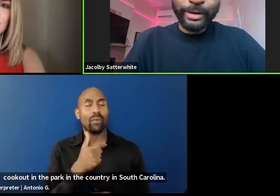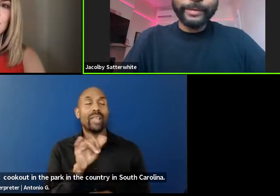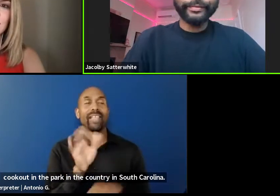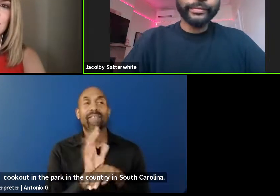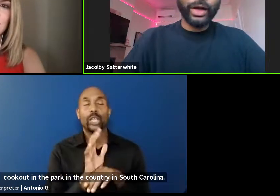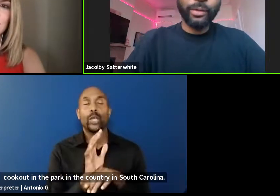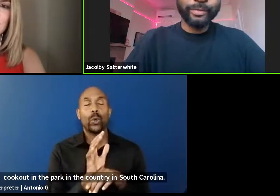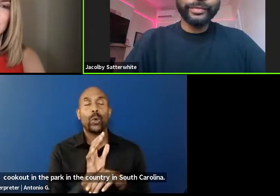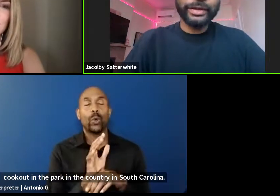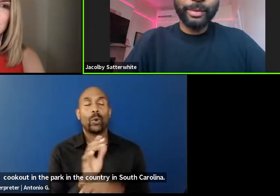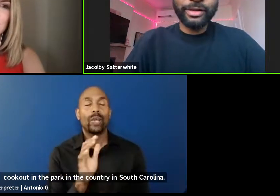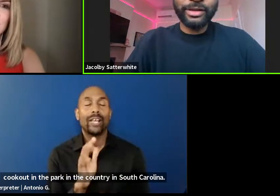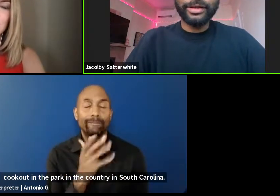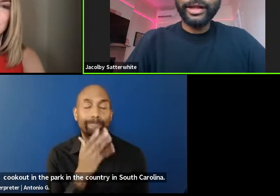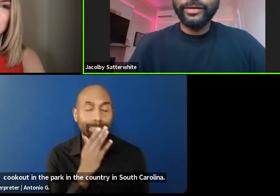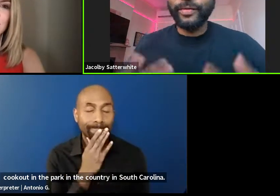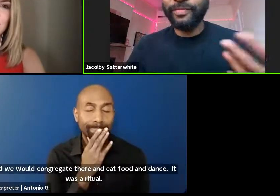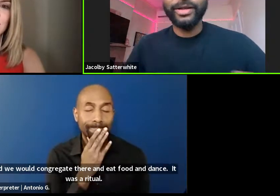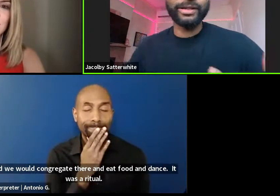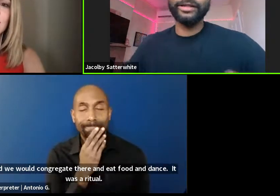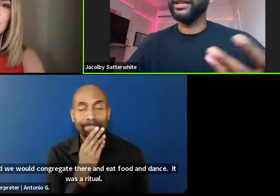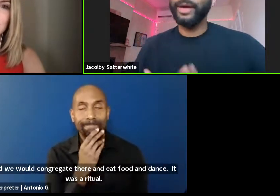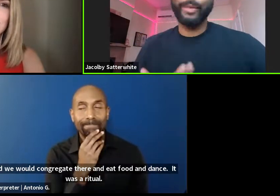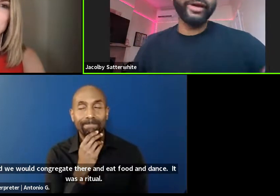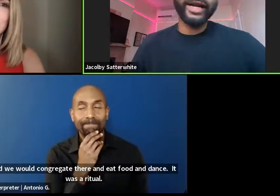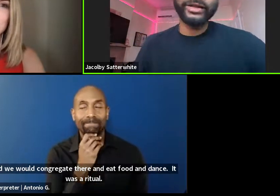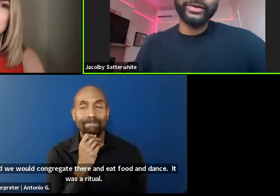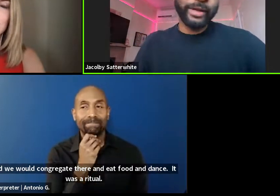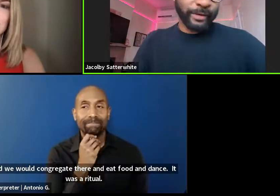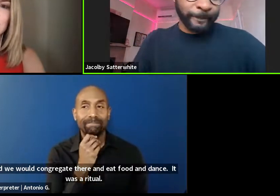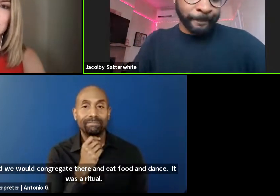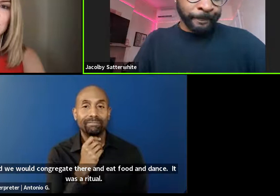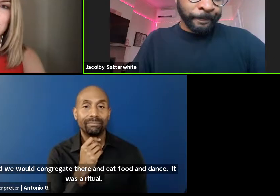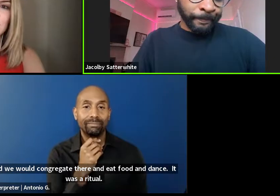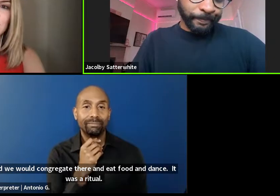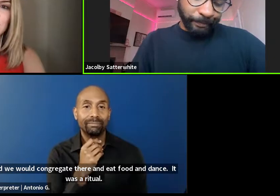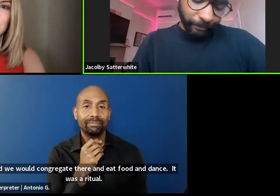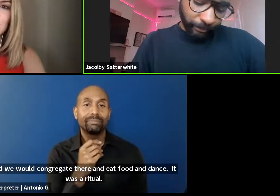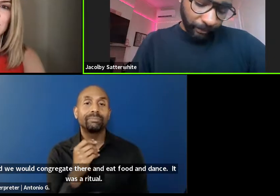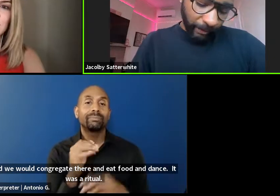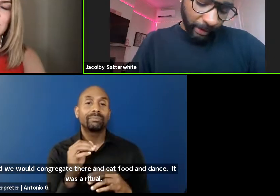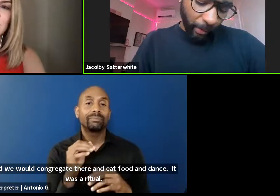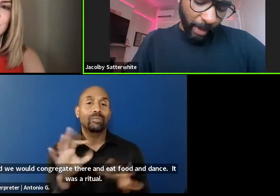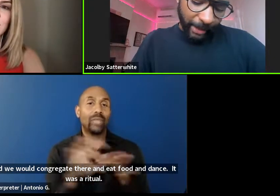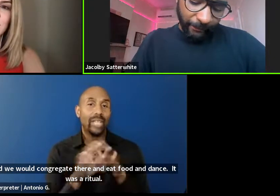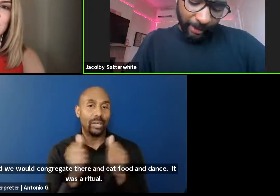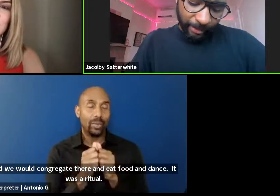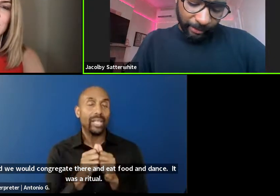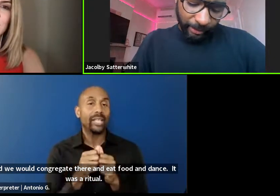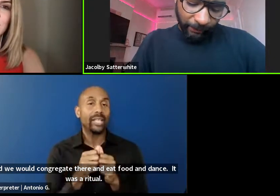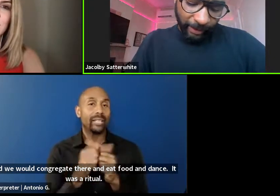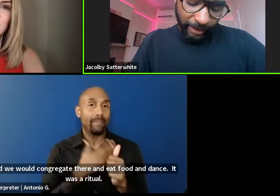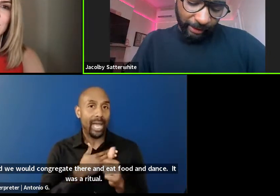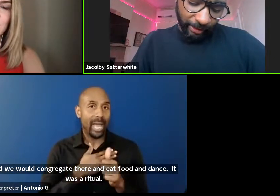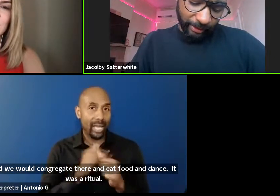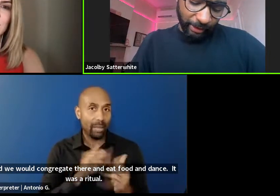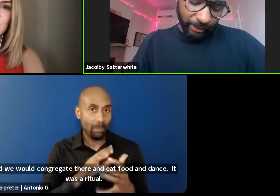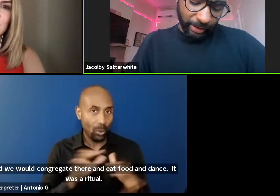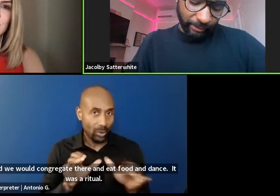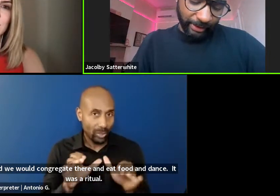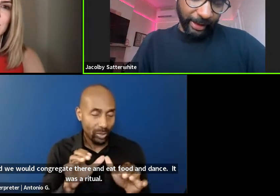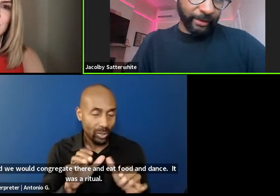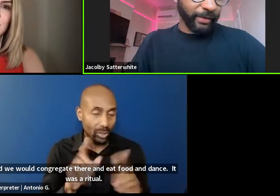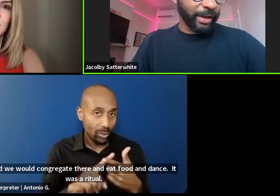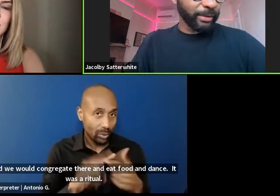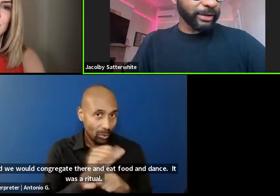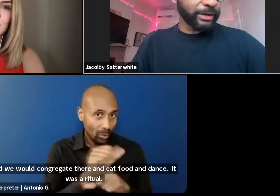you know, deep into my practice or whatever, what I found, the first thing I thought was